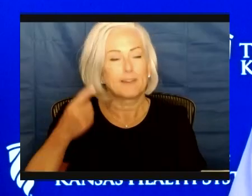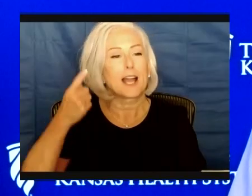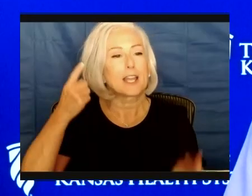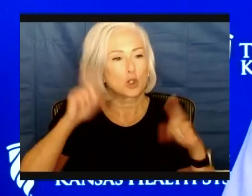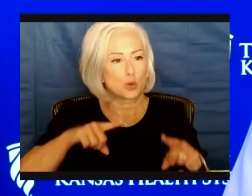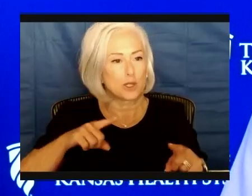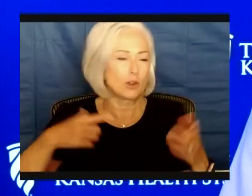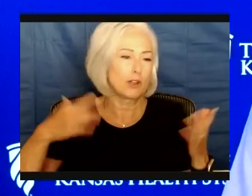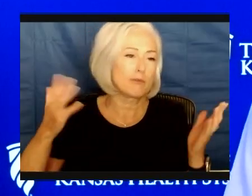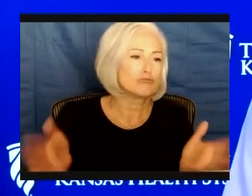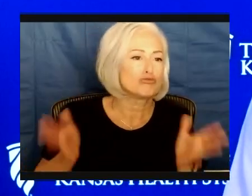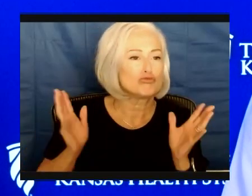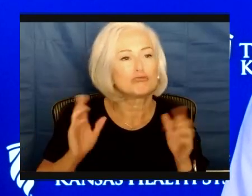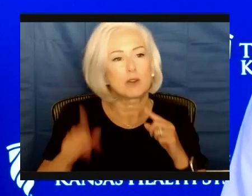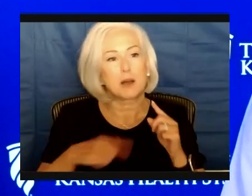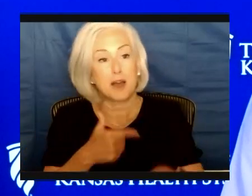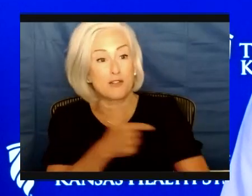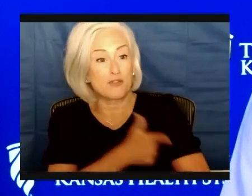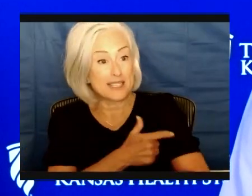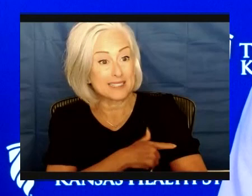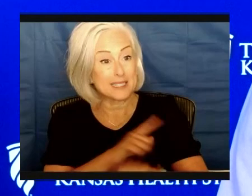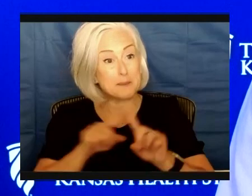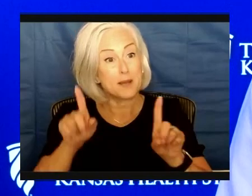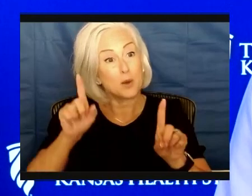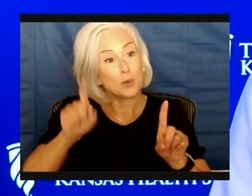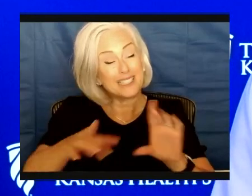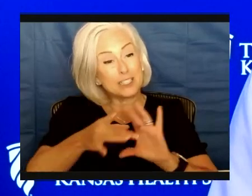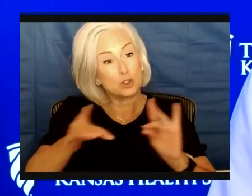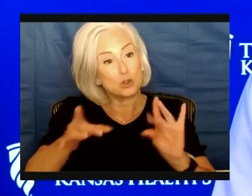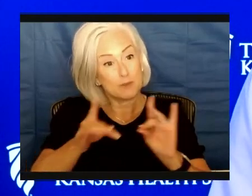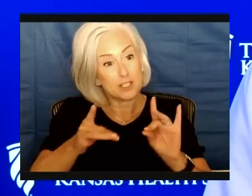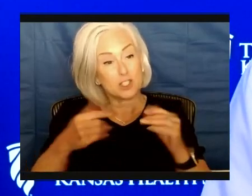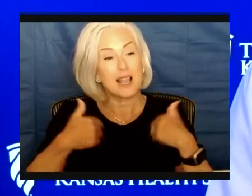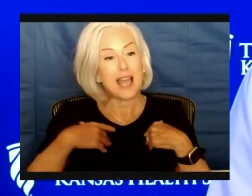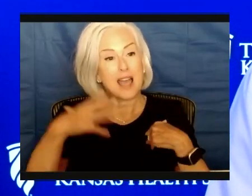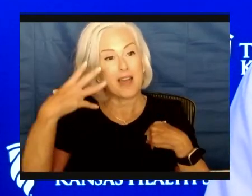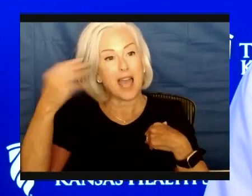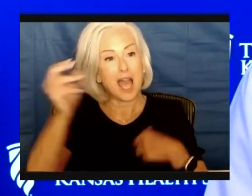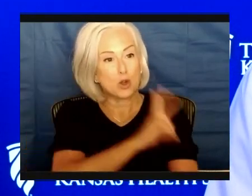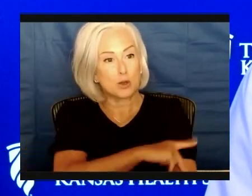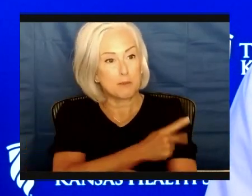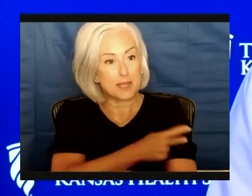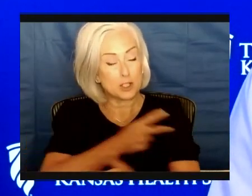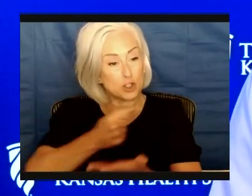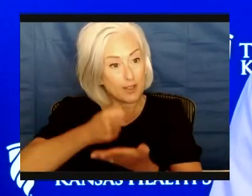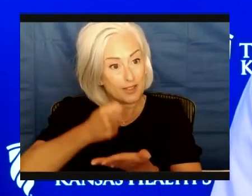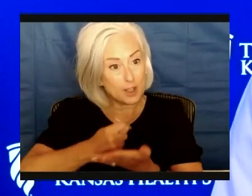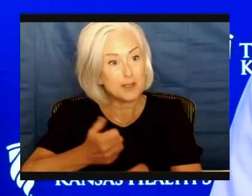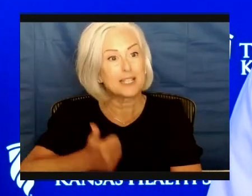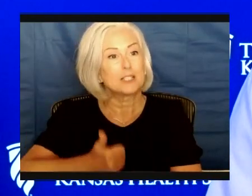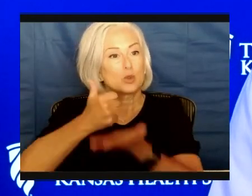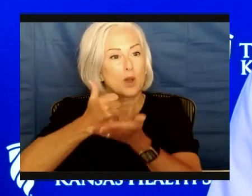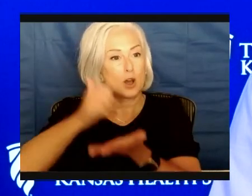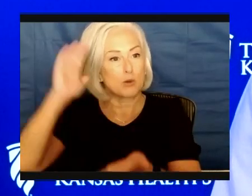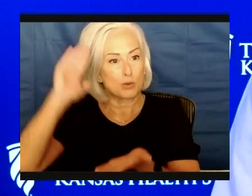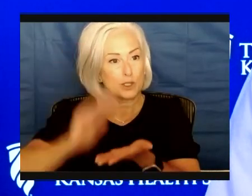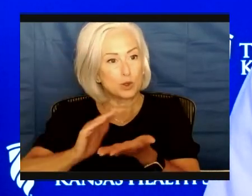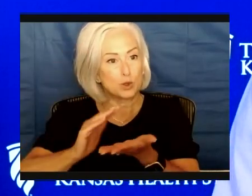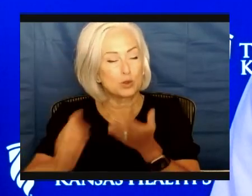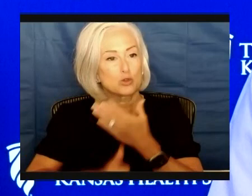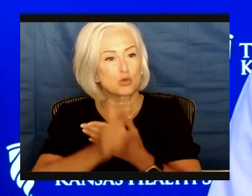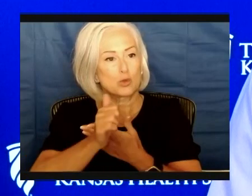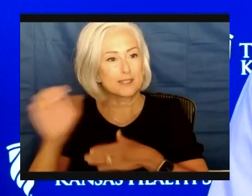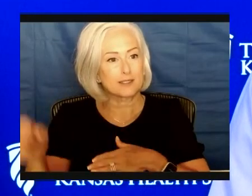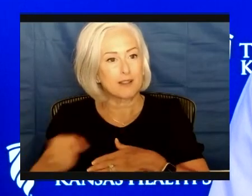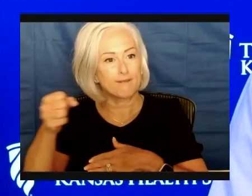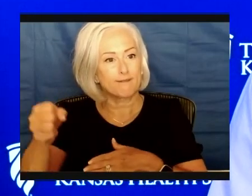we should also mention that we do have outpatient therapies now that continually help reduce your risk of hospitalization. Maybe